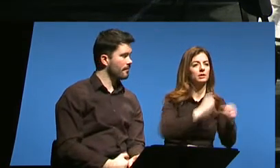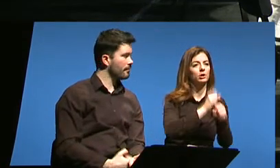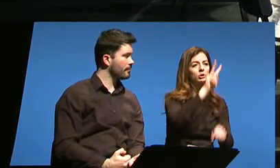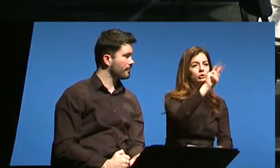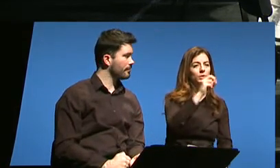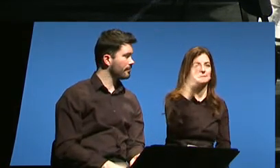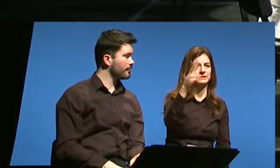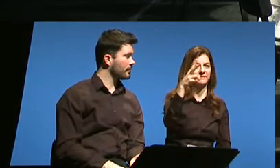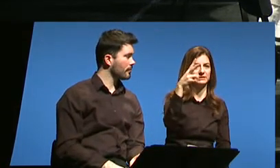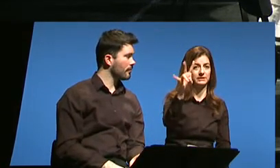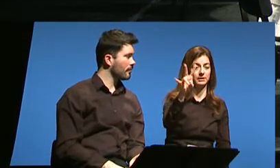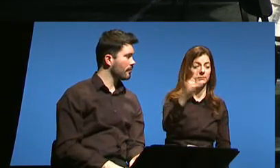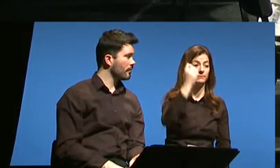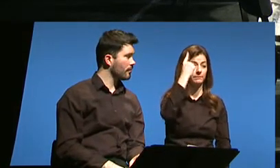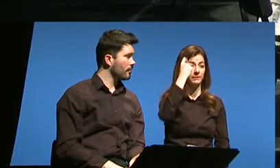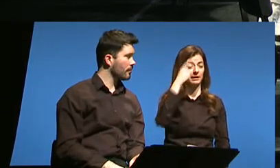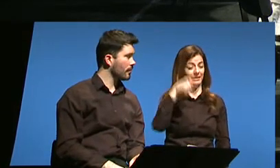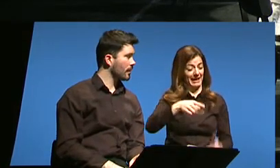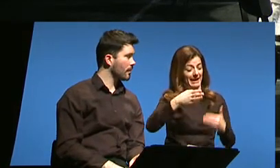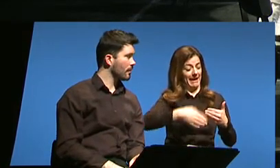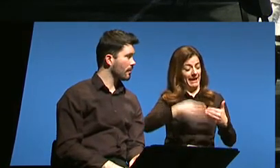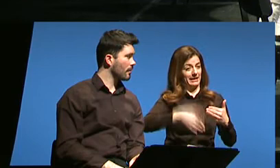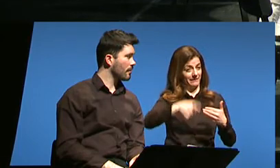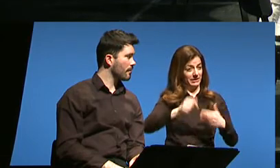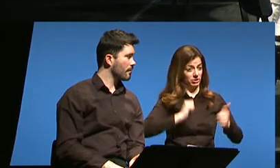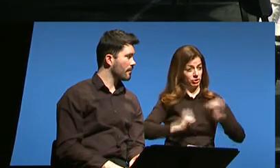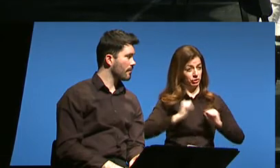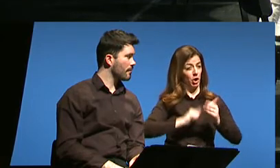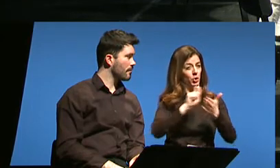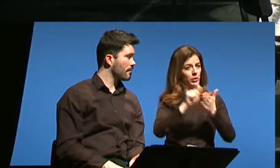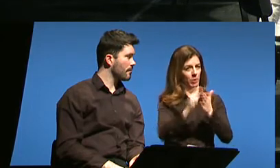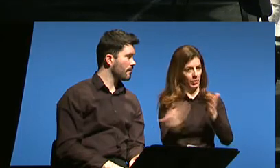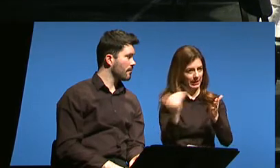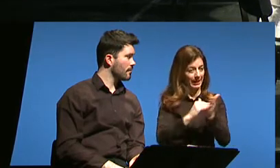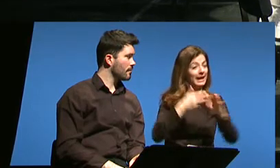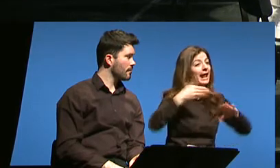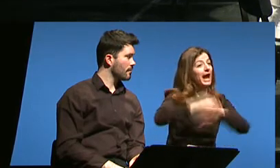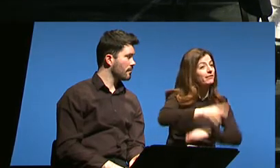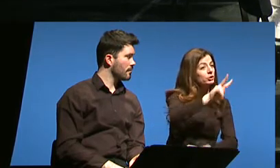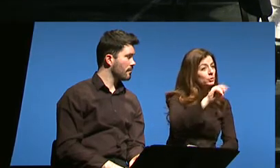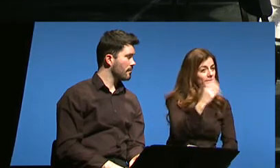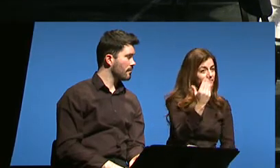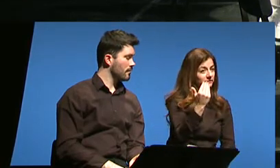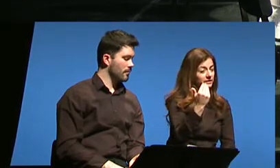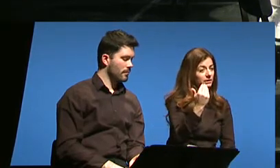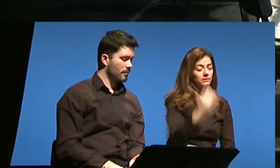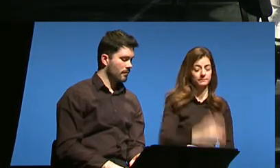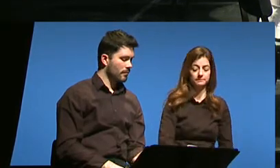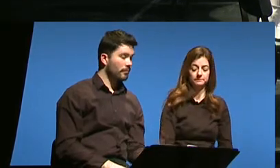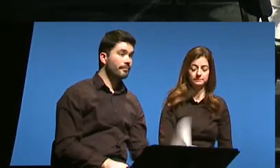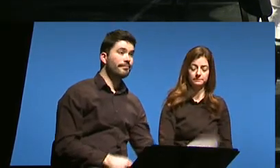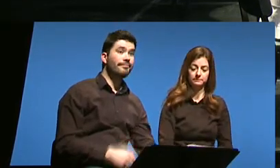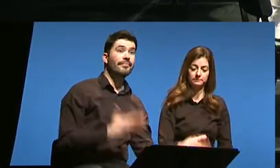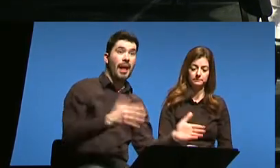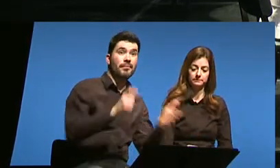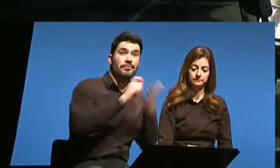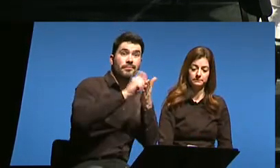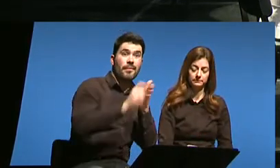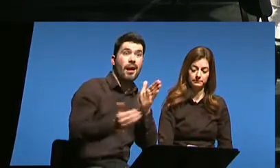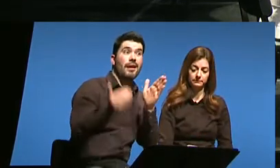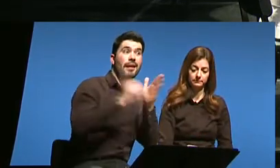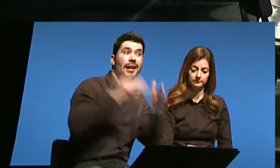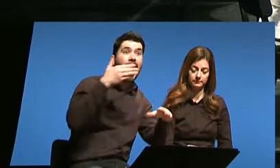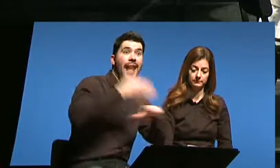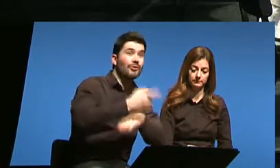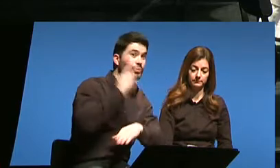2017. We rewrote the ending of this show in 2015. After the San Bernardino shootings, we rewrote it again. After